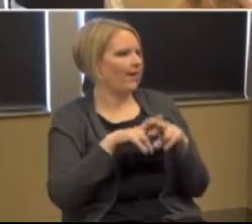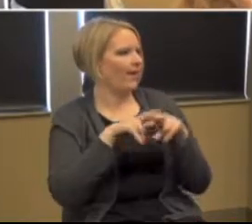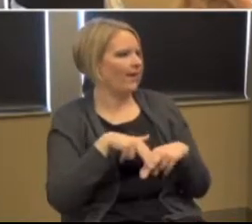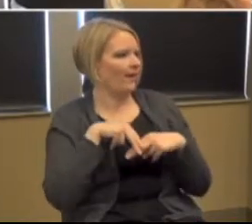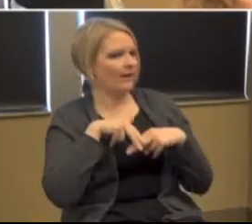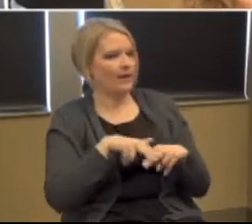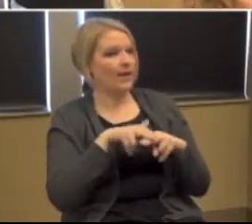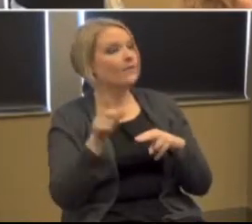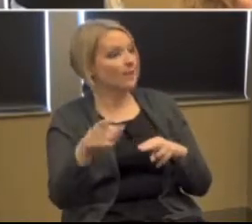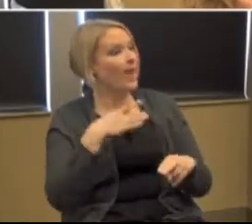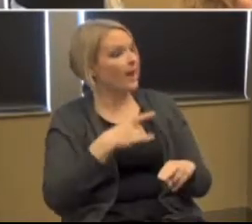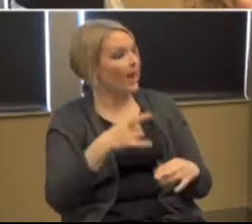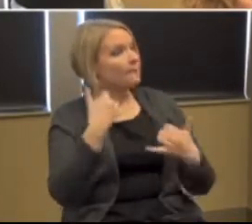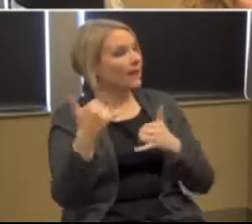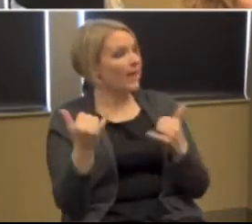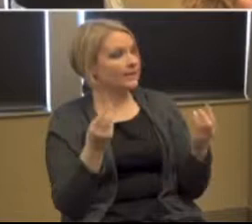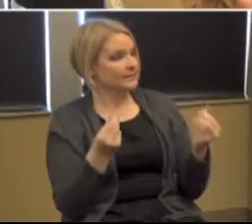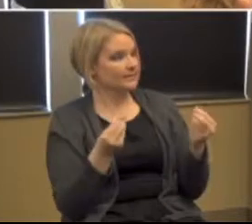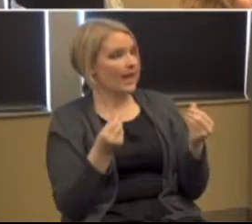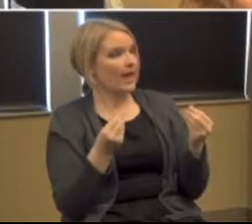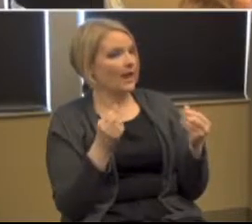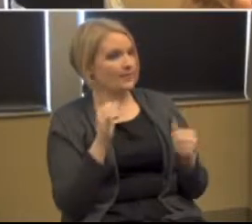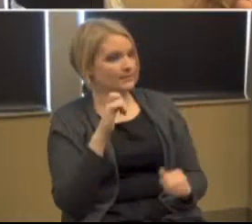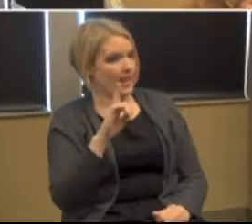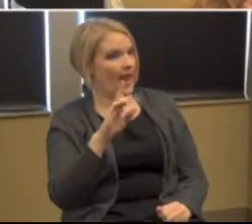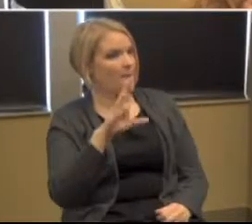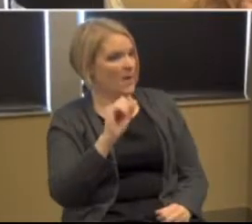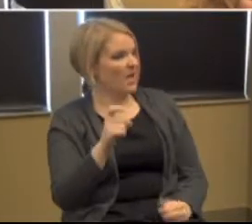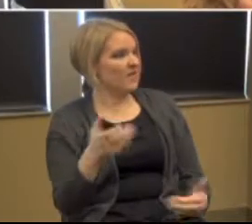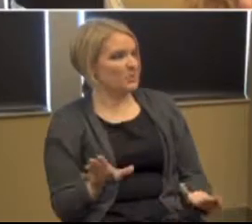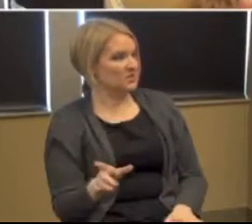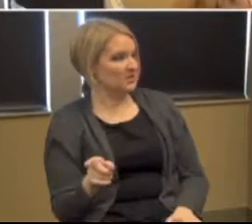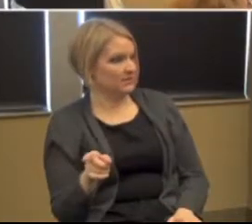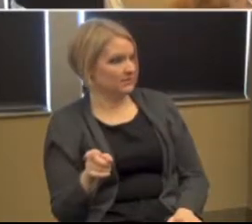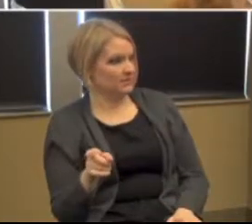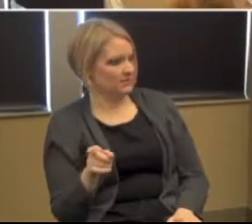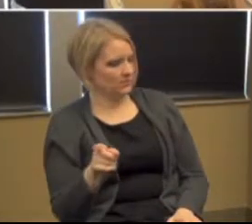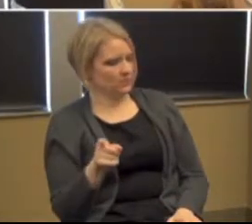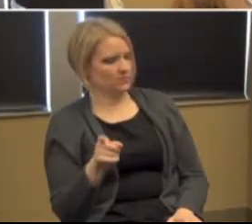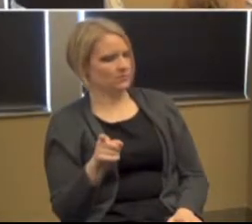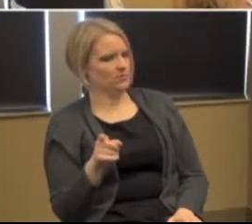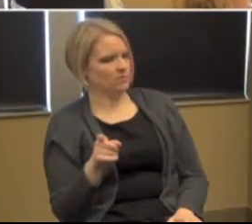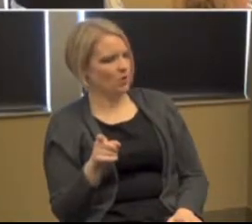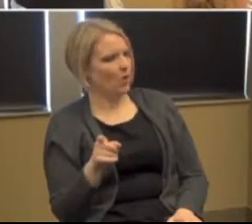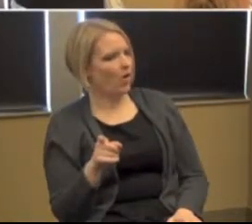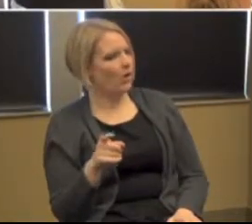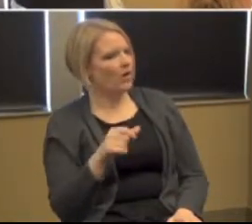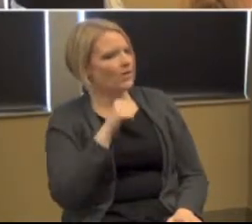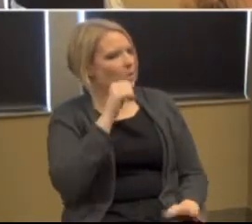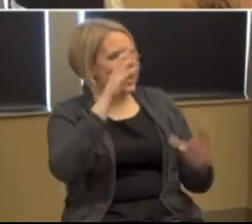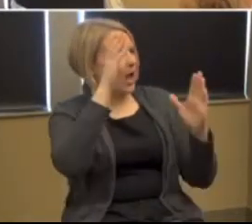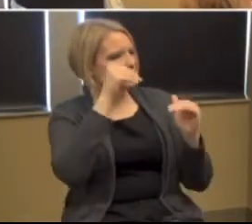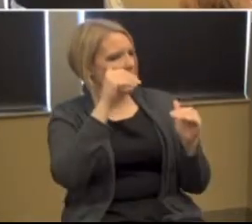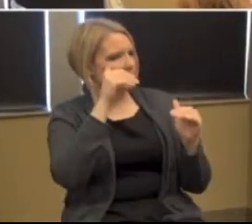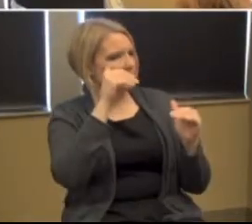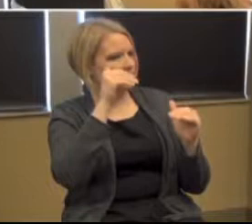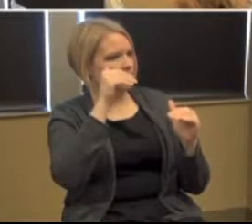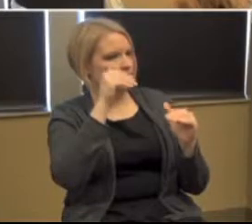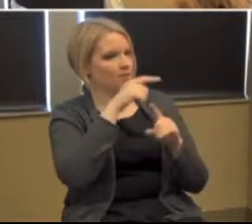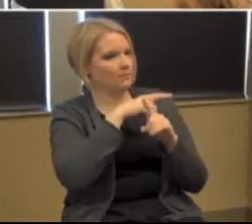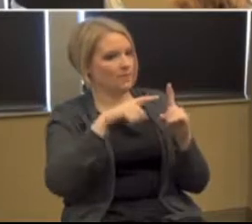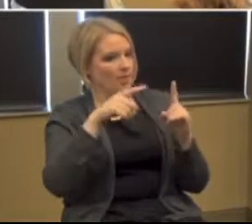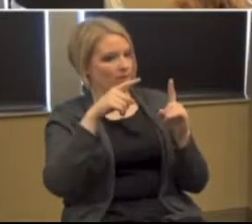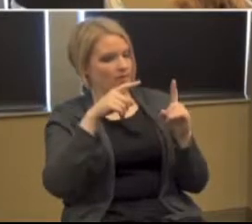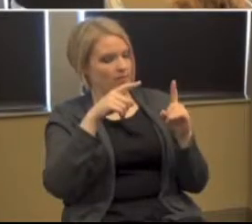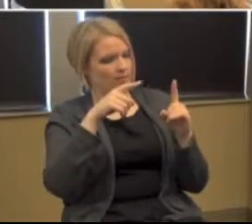That child only liked to play in the sandbox. So something very unexpected happened to that teacher, that now